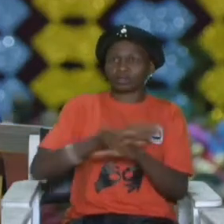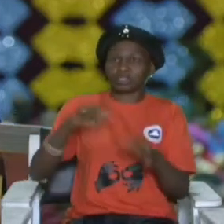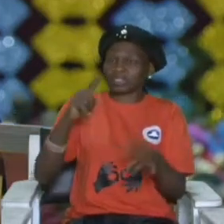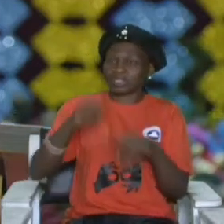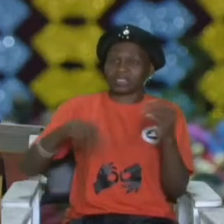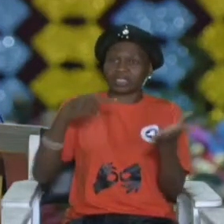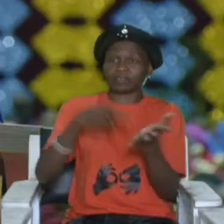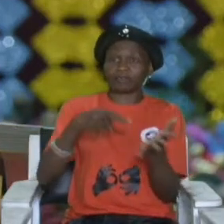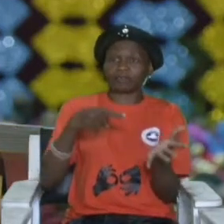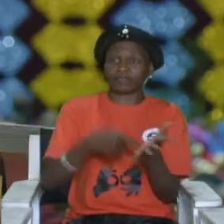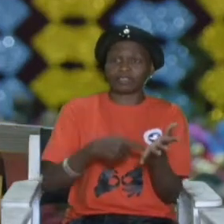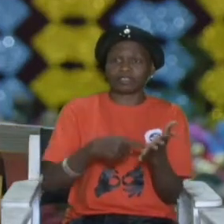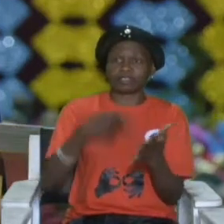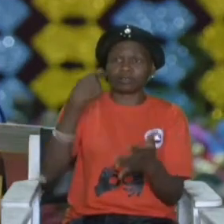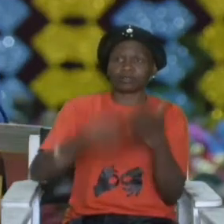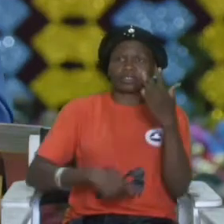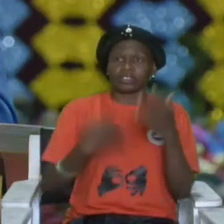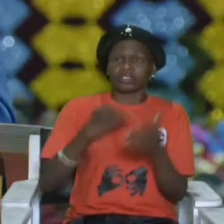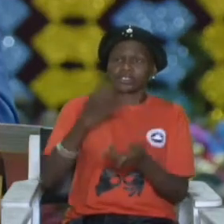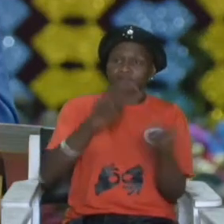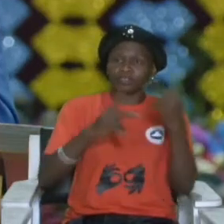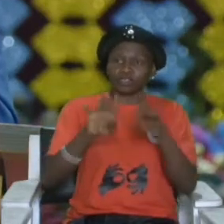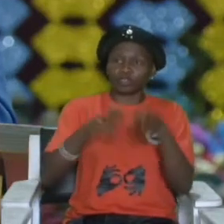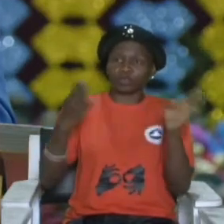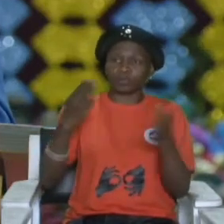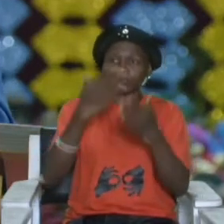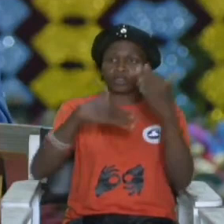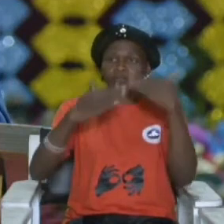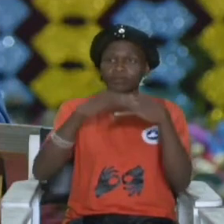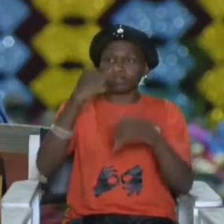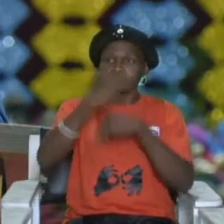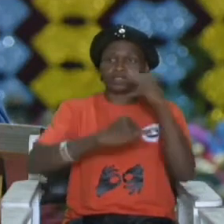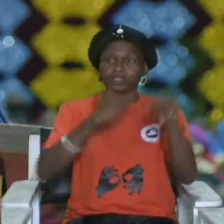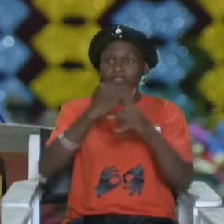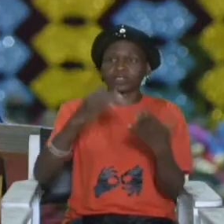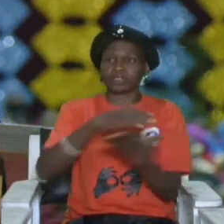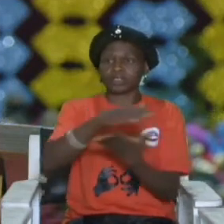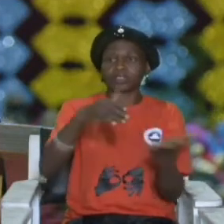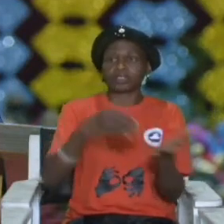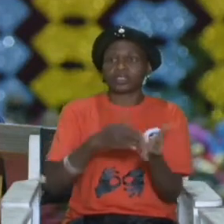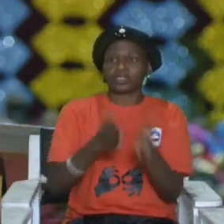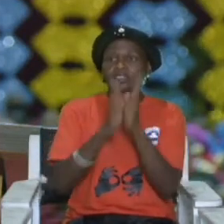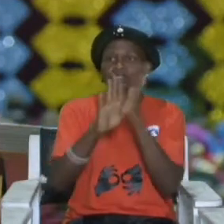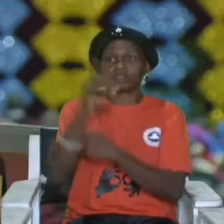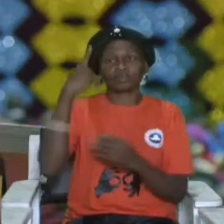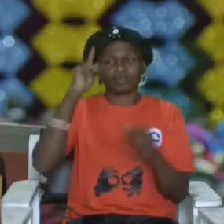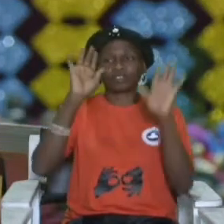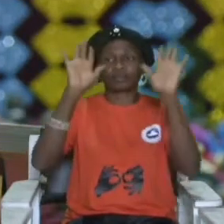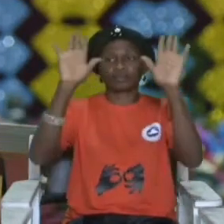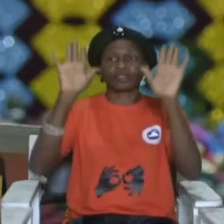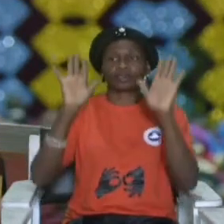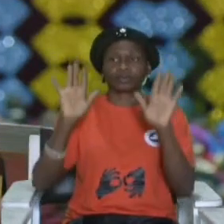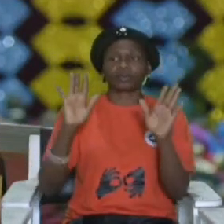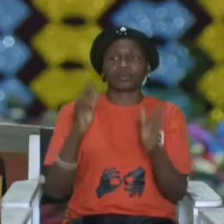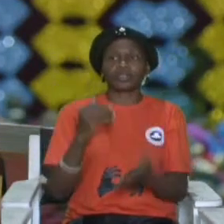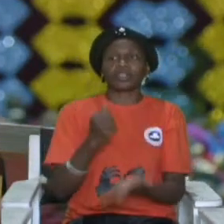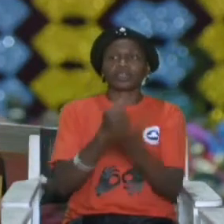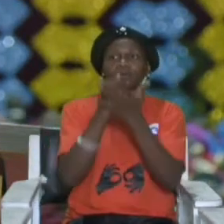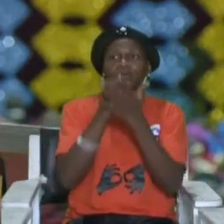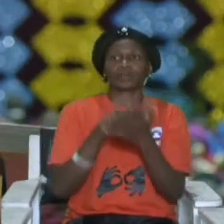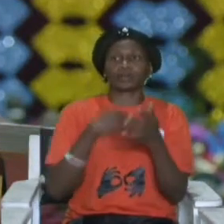afford. They visited the Open Heavens International Center, asking God for a miracle, help,